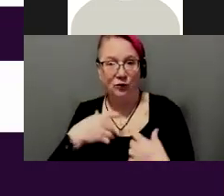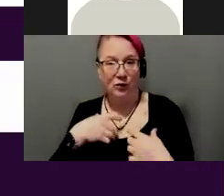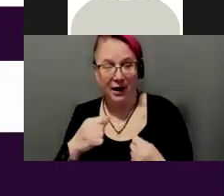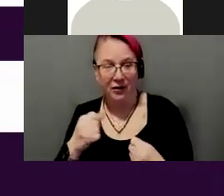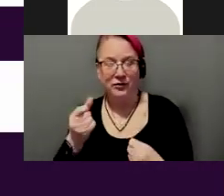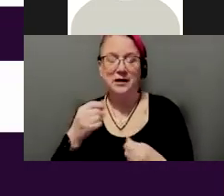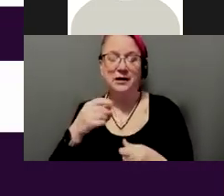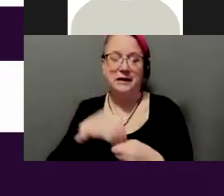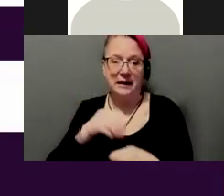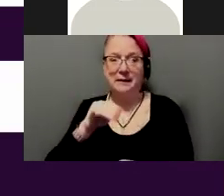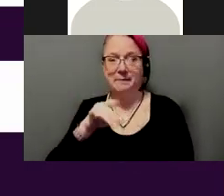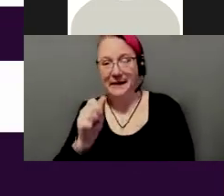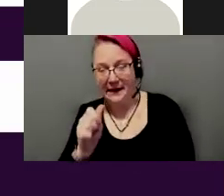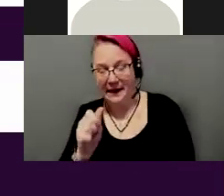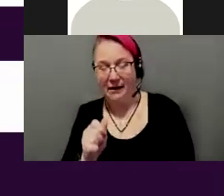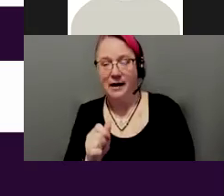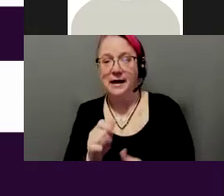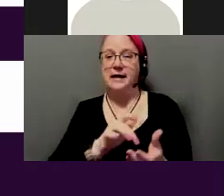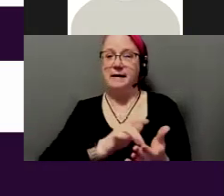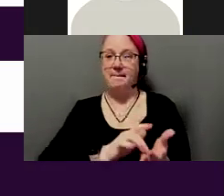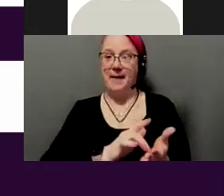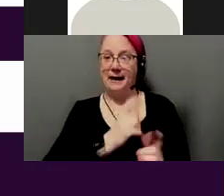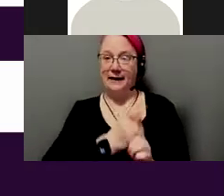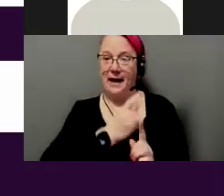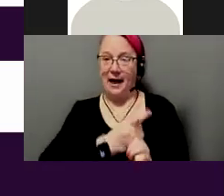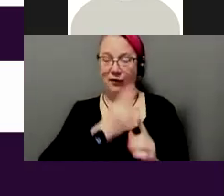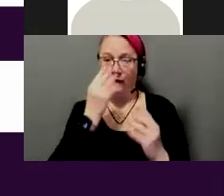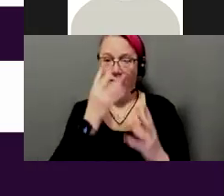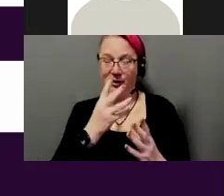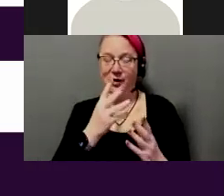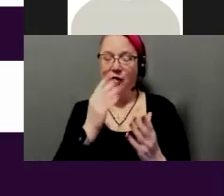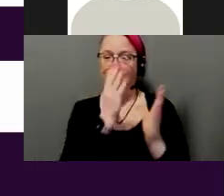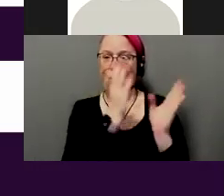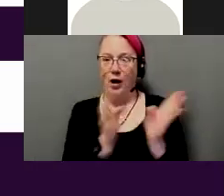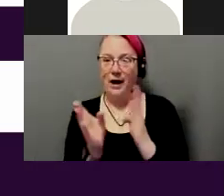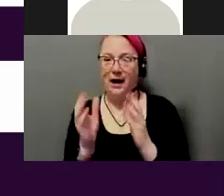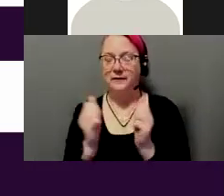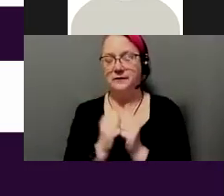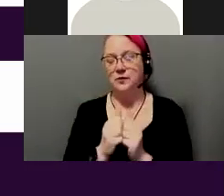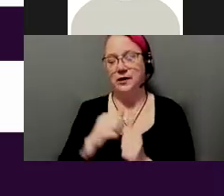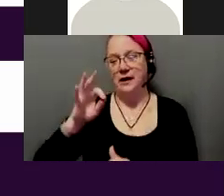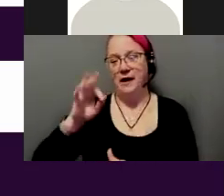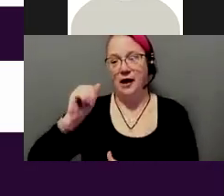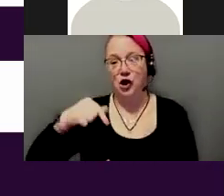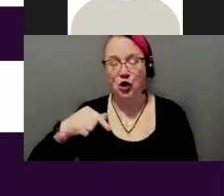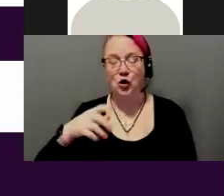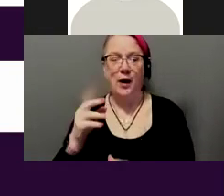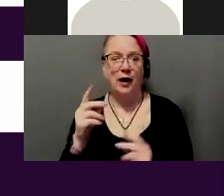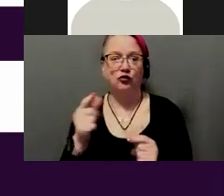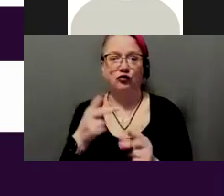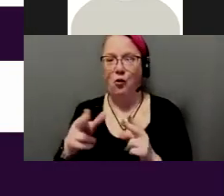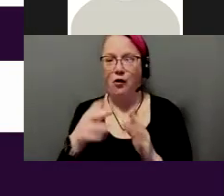and it's medically accurate information organized into FAQs and quick articles. The only caveat is that it